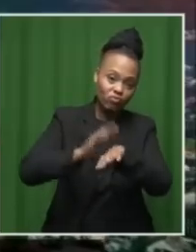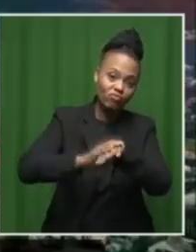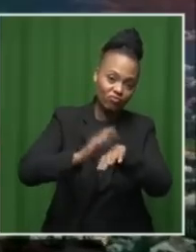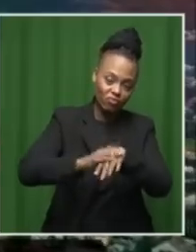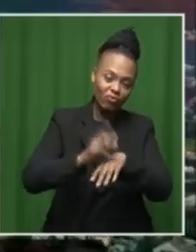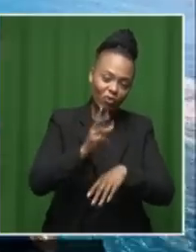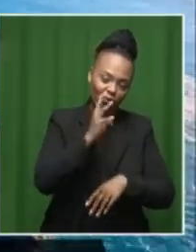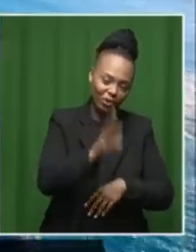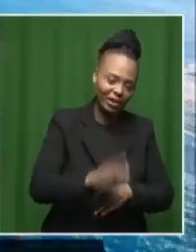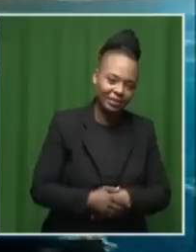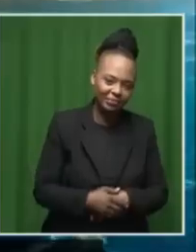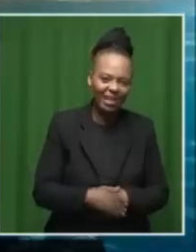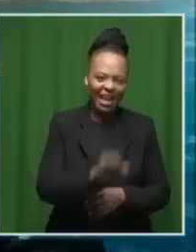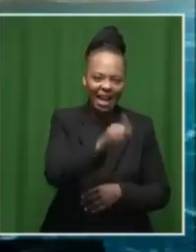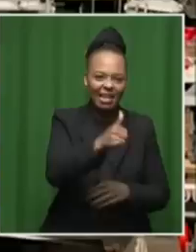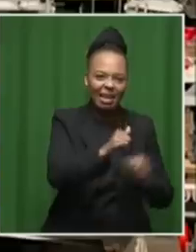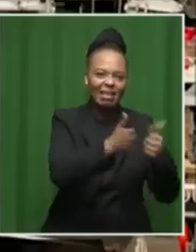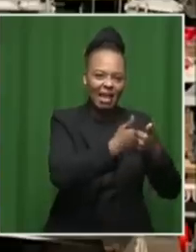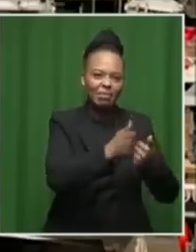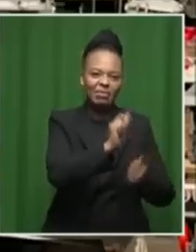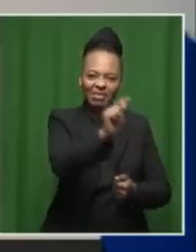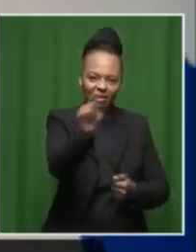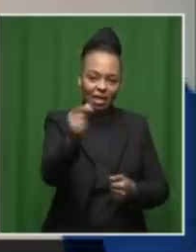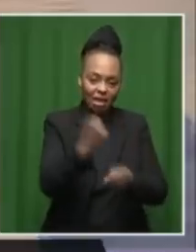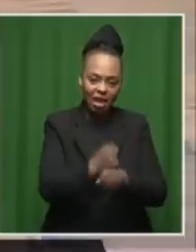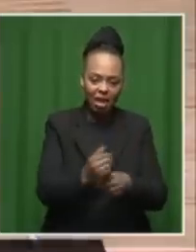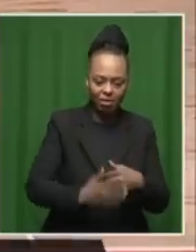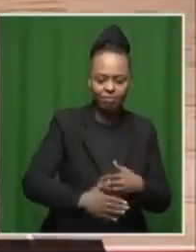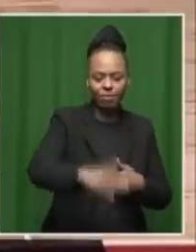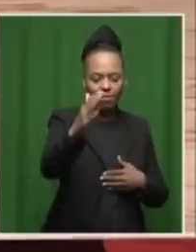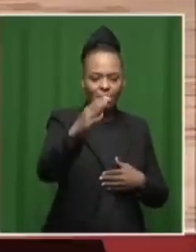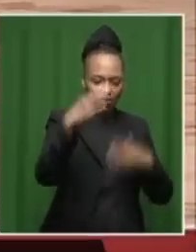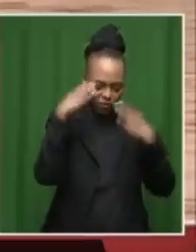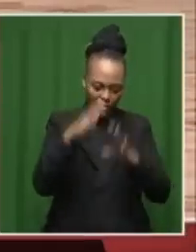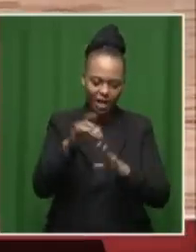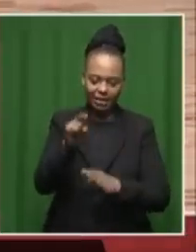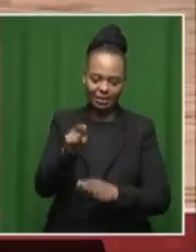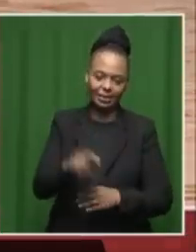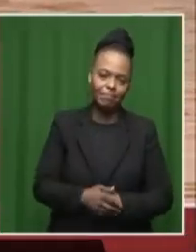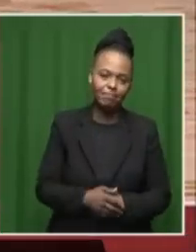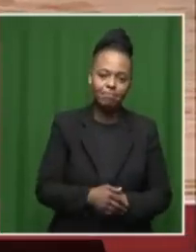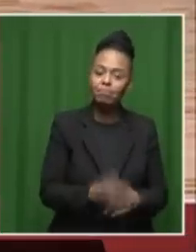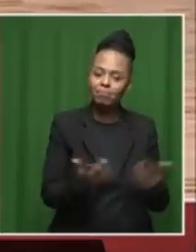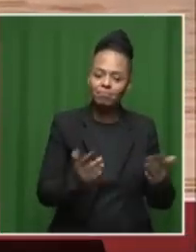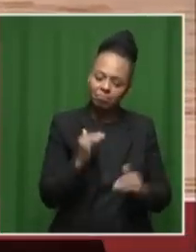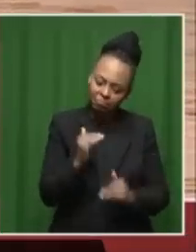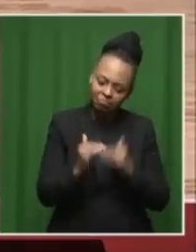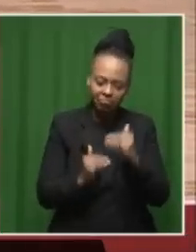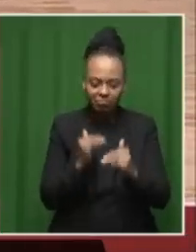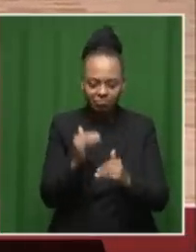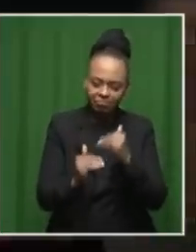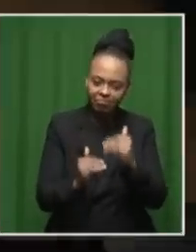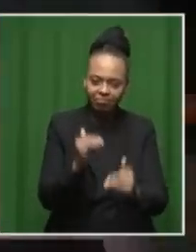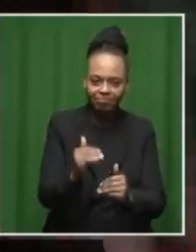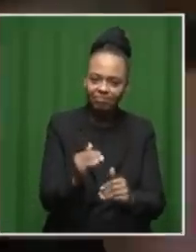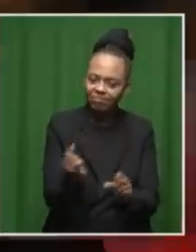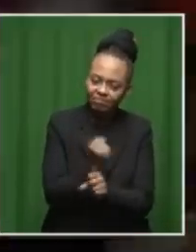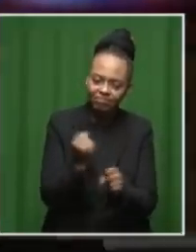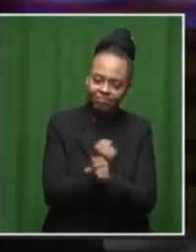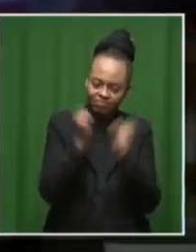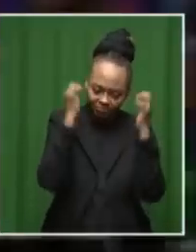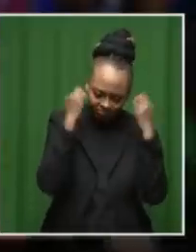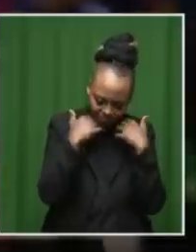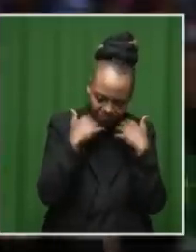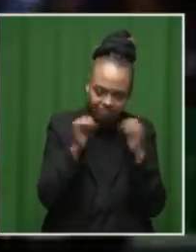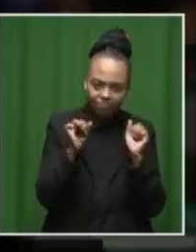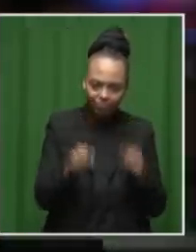focusing on the test series that is lying ahead for this year still. So yeah, and then just taking step by step and yeah, still working hard, still wanting